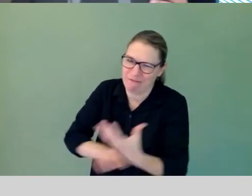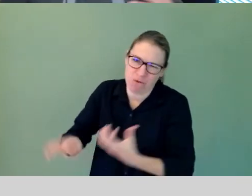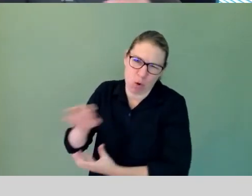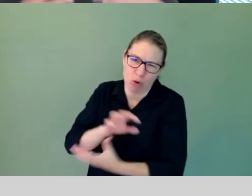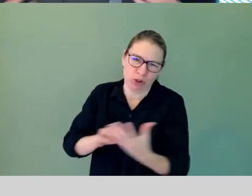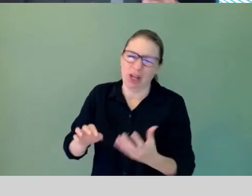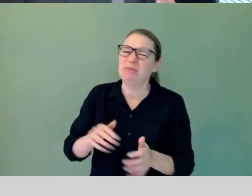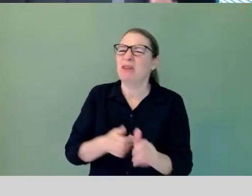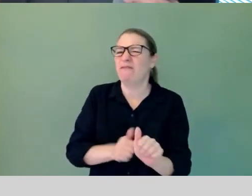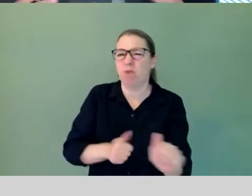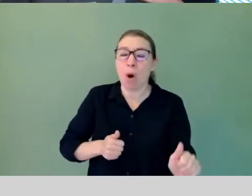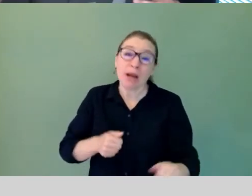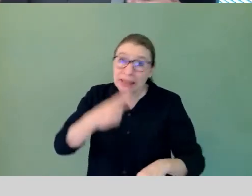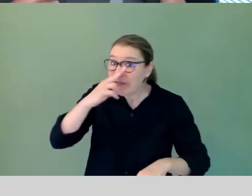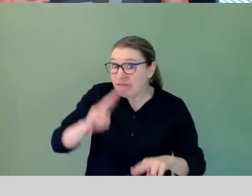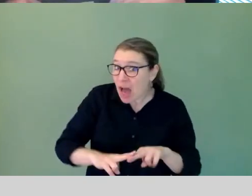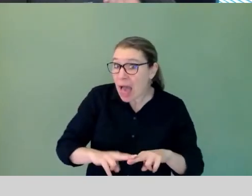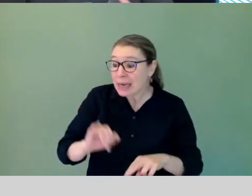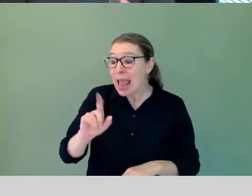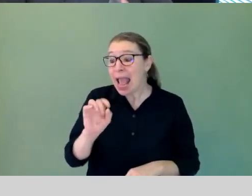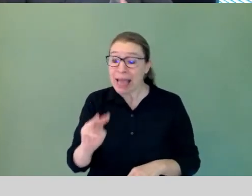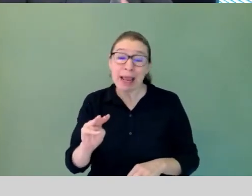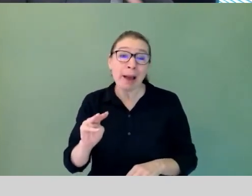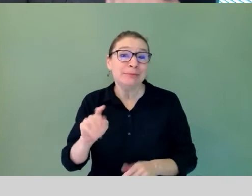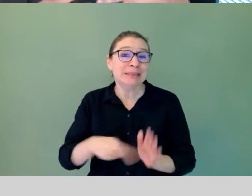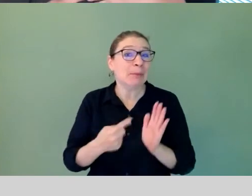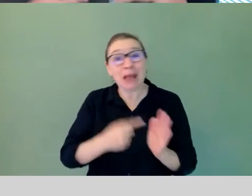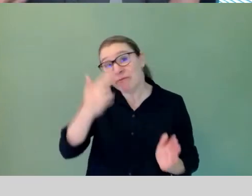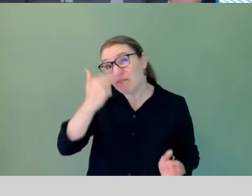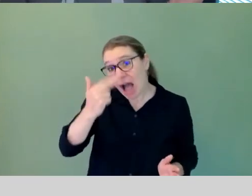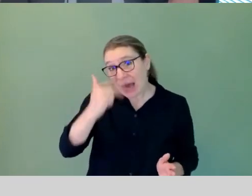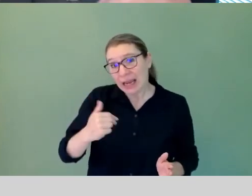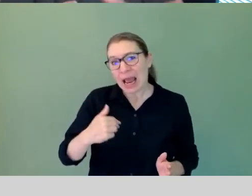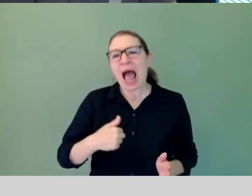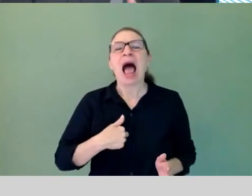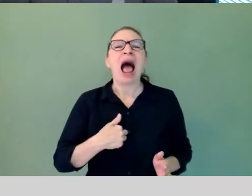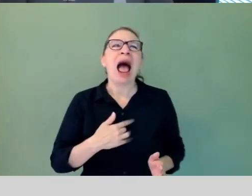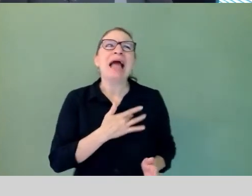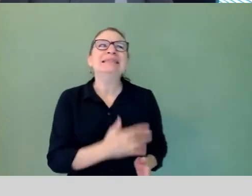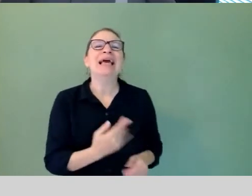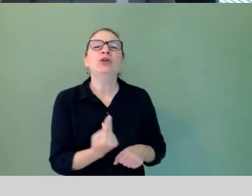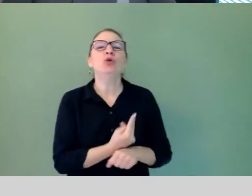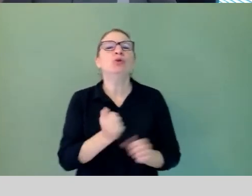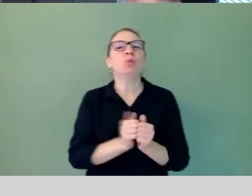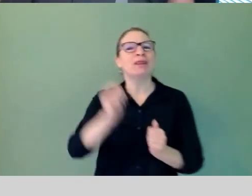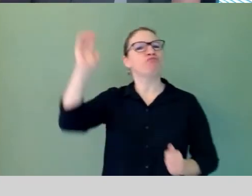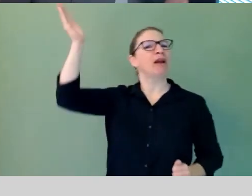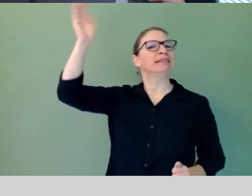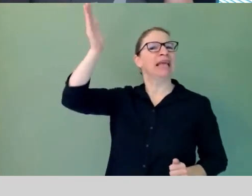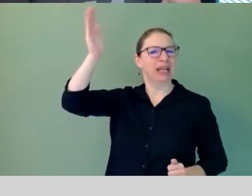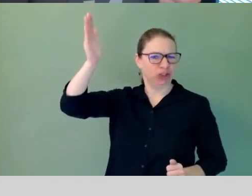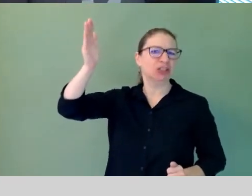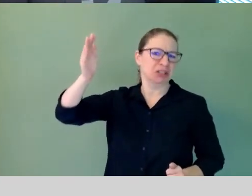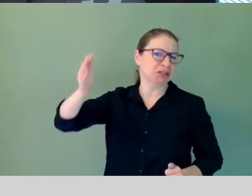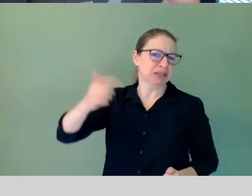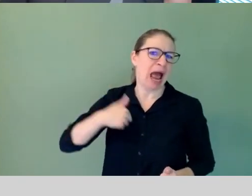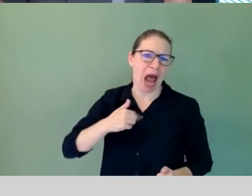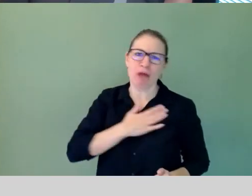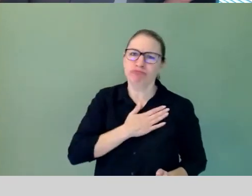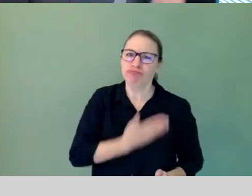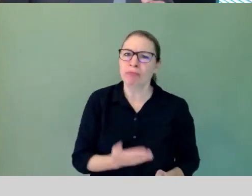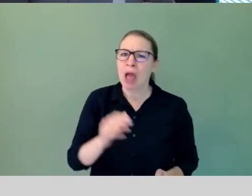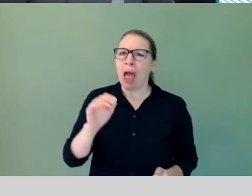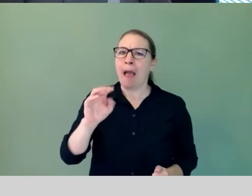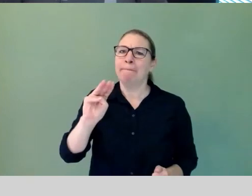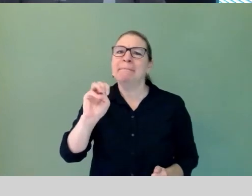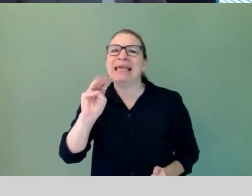They're fun. I like them. I understand. I tend to use them in my presentations. Whenever I'm doing presentations at conferences, I will use memes. I